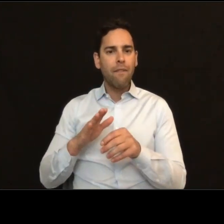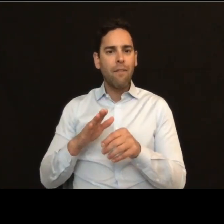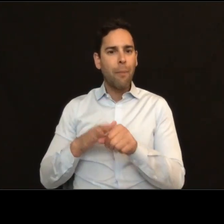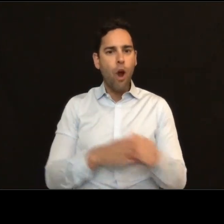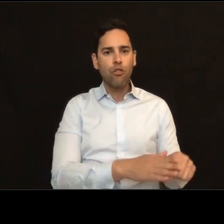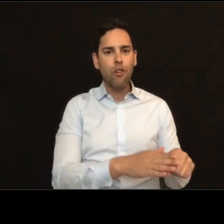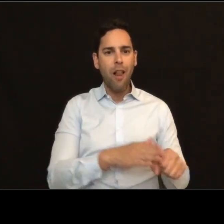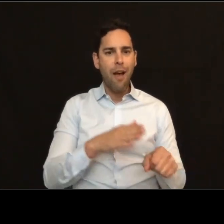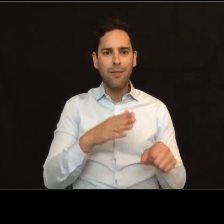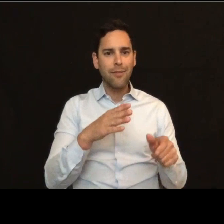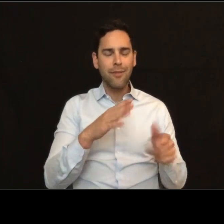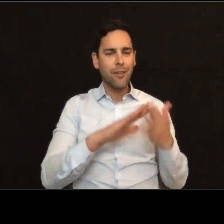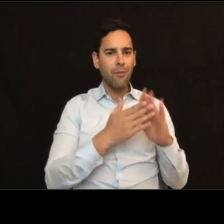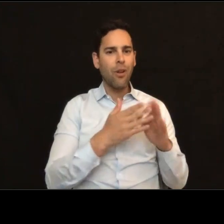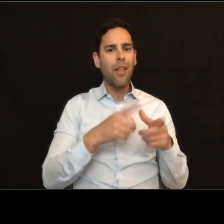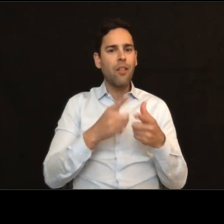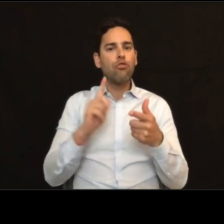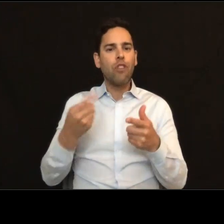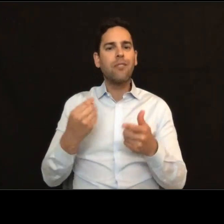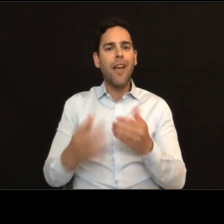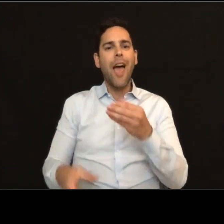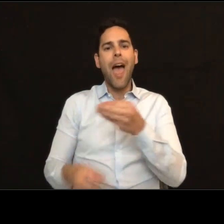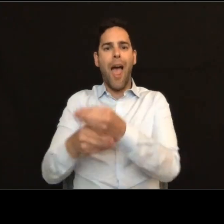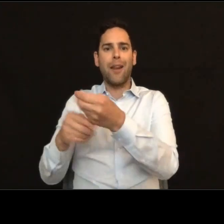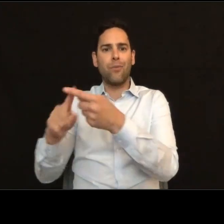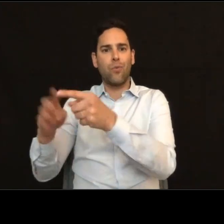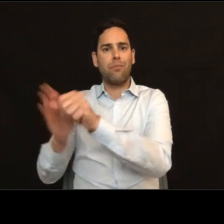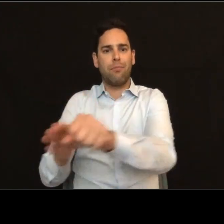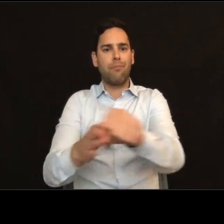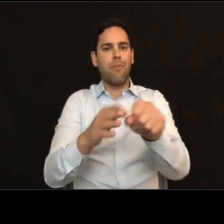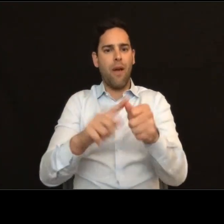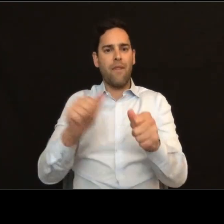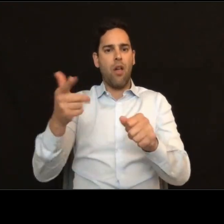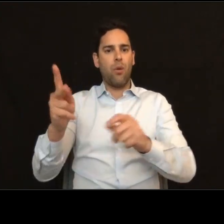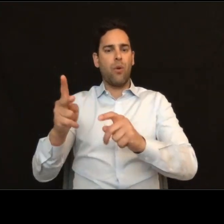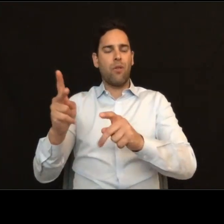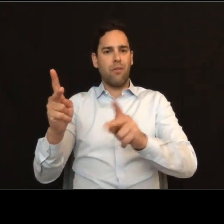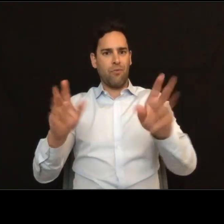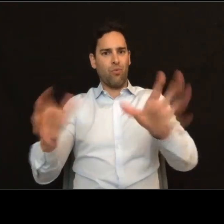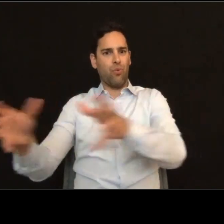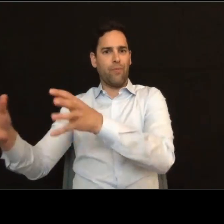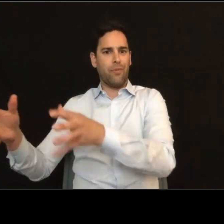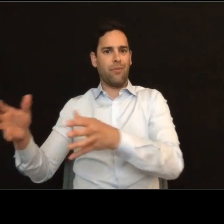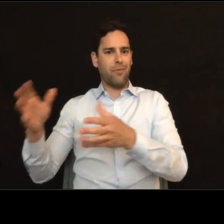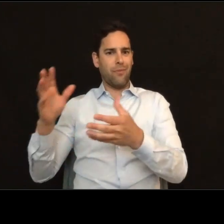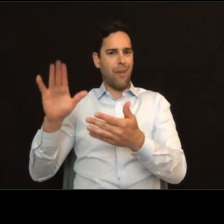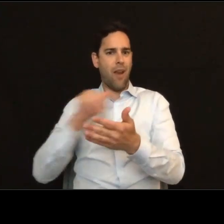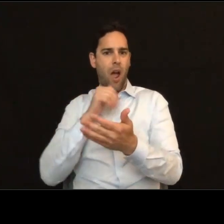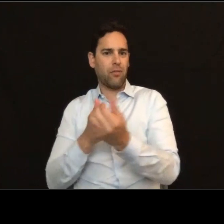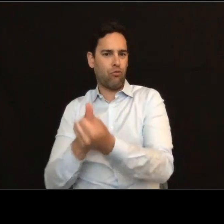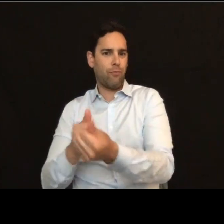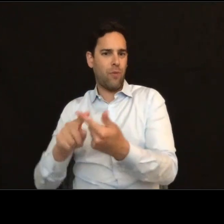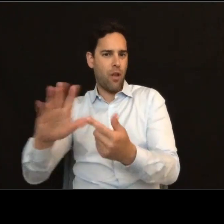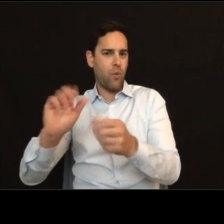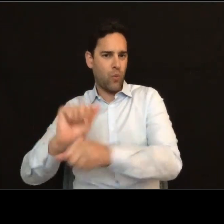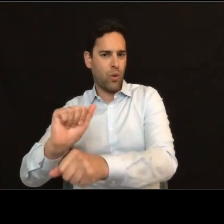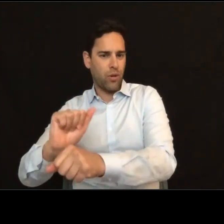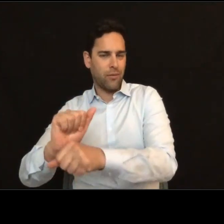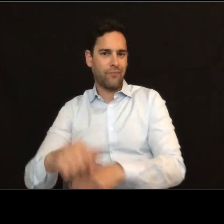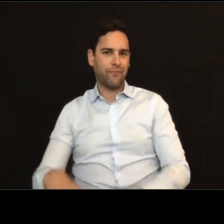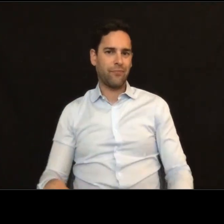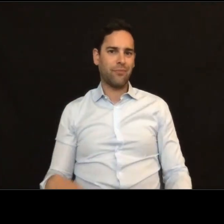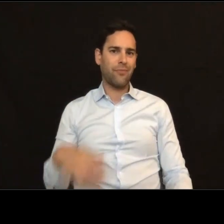further marginalization of those groups by not legitimizing that work. And so traditionally, cisgender white straight men,